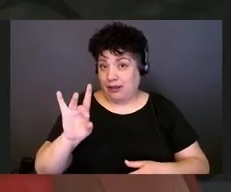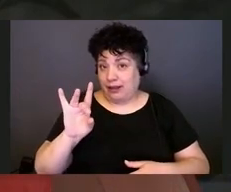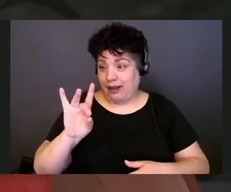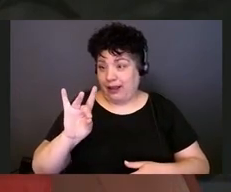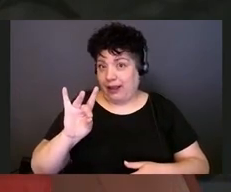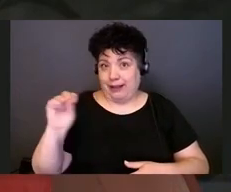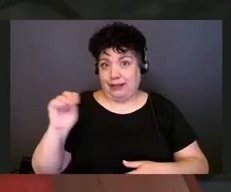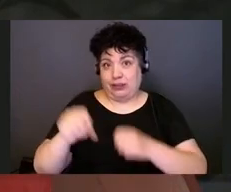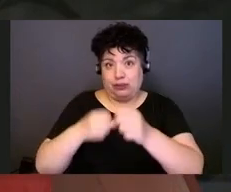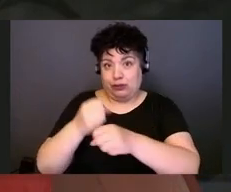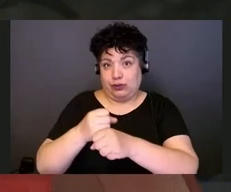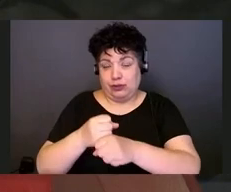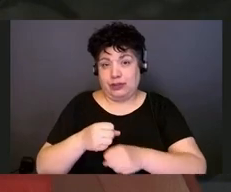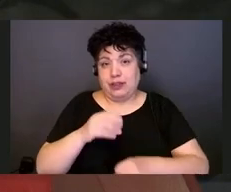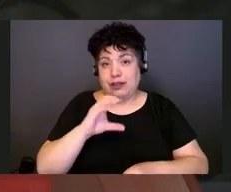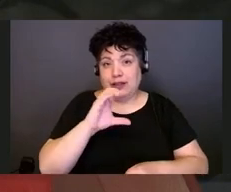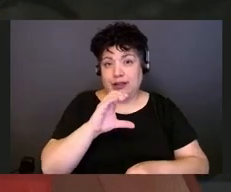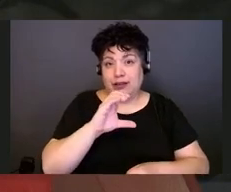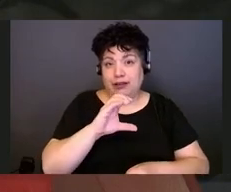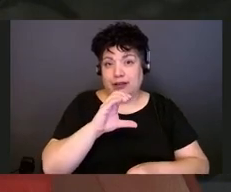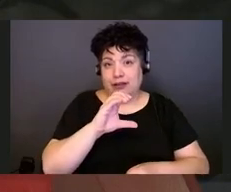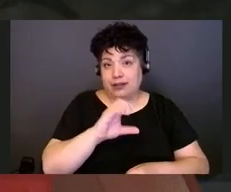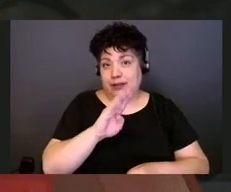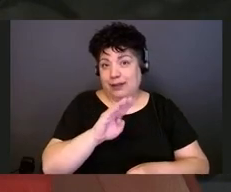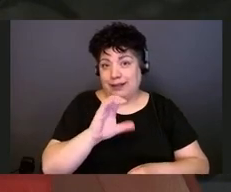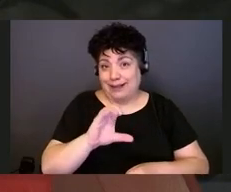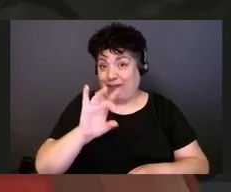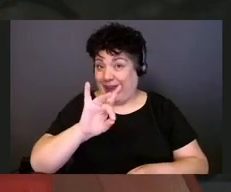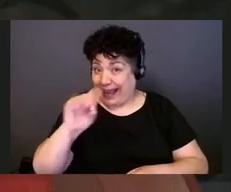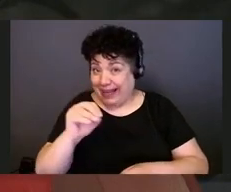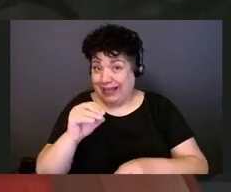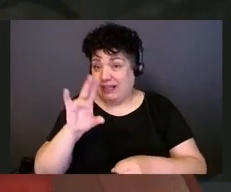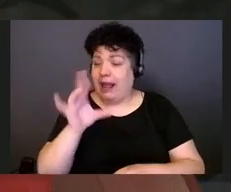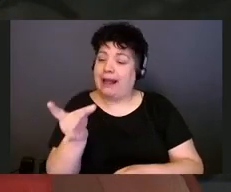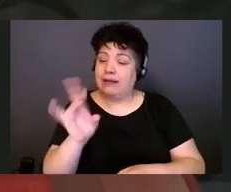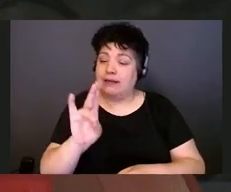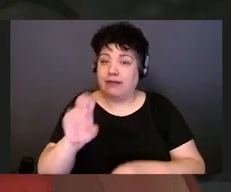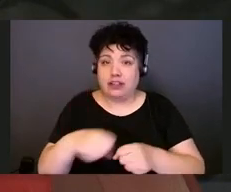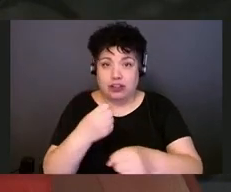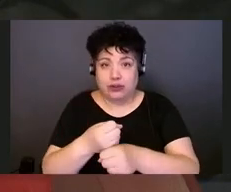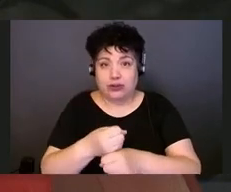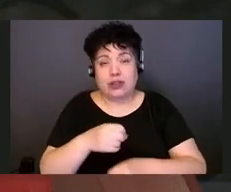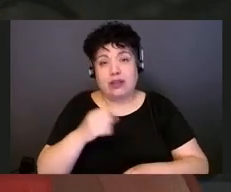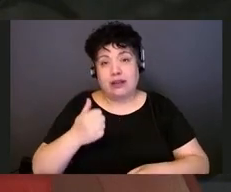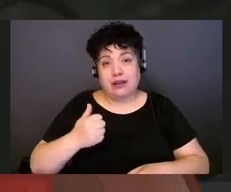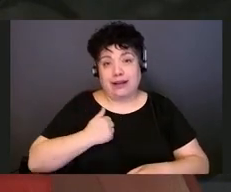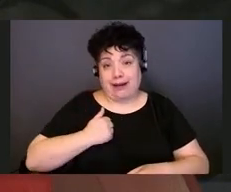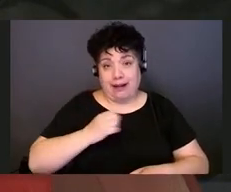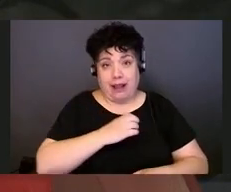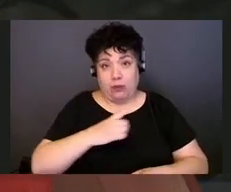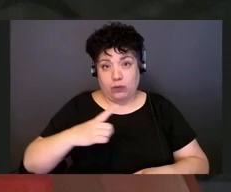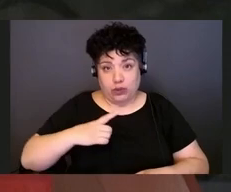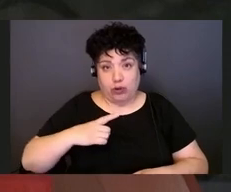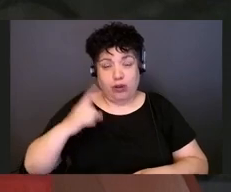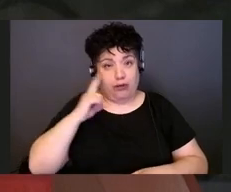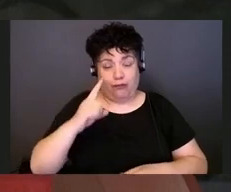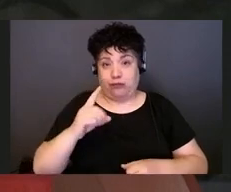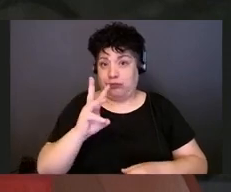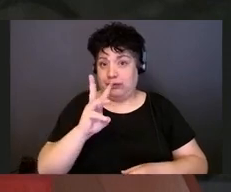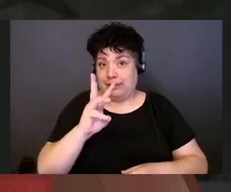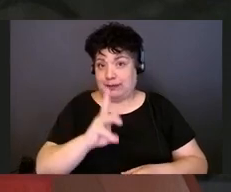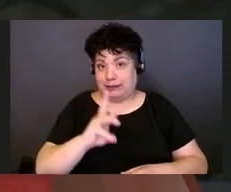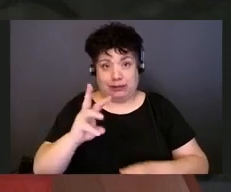Canada Council for 66 years. As I travel around the world, I notice